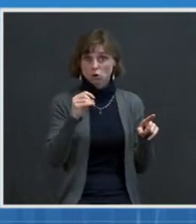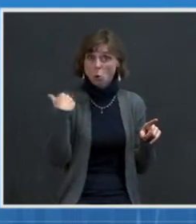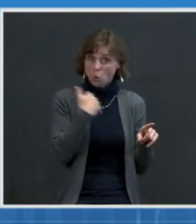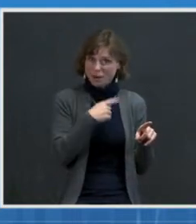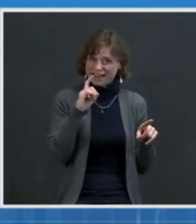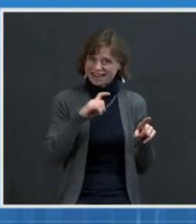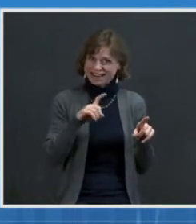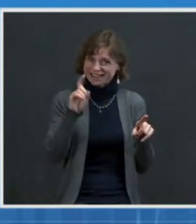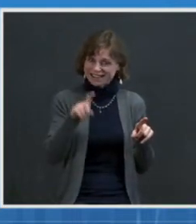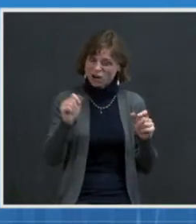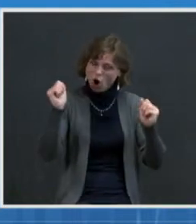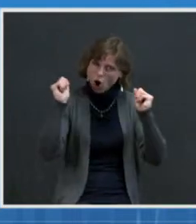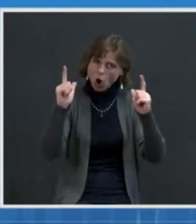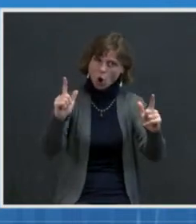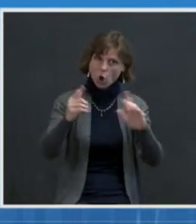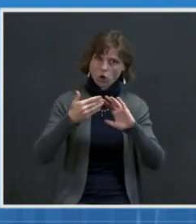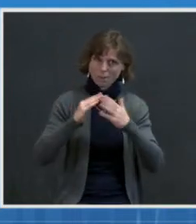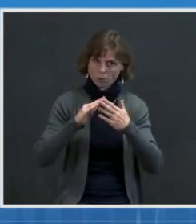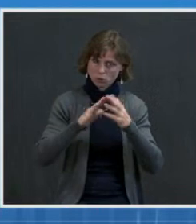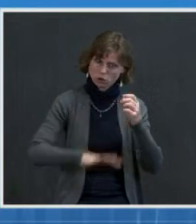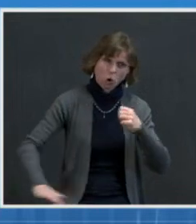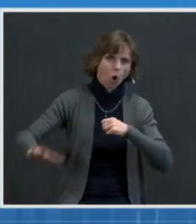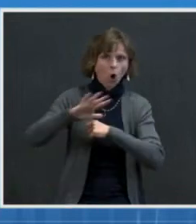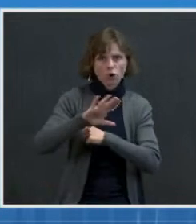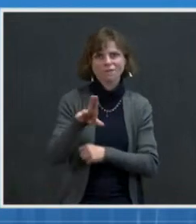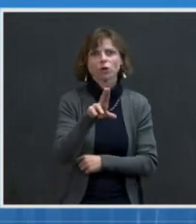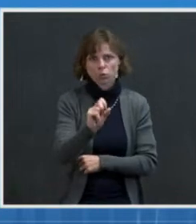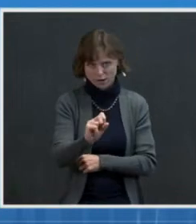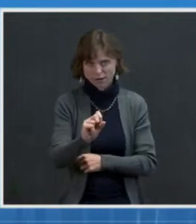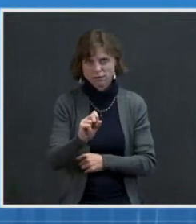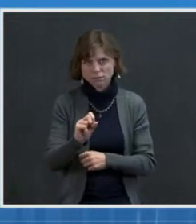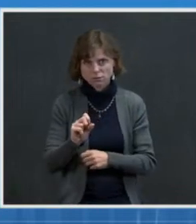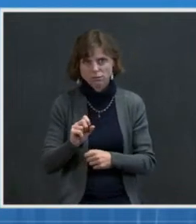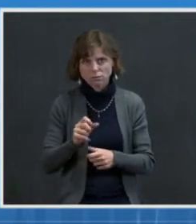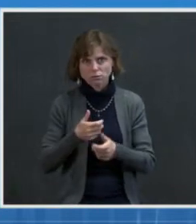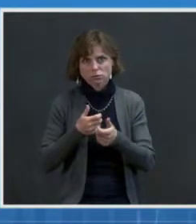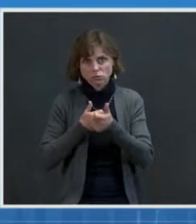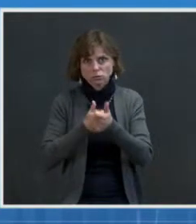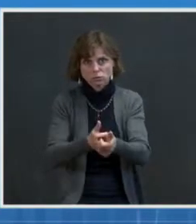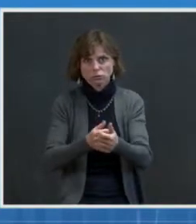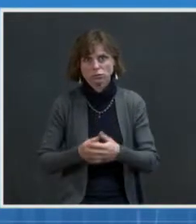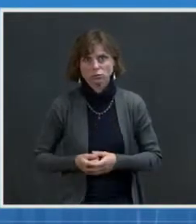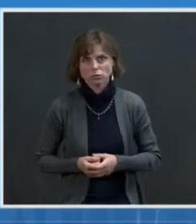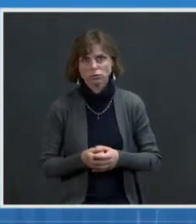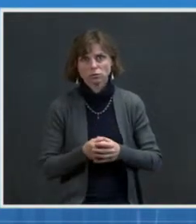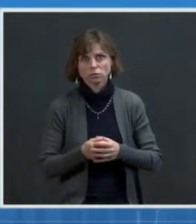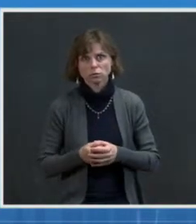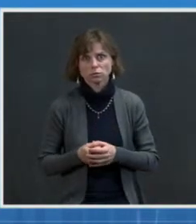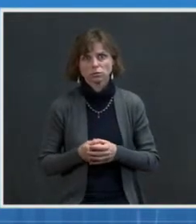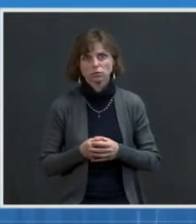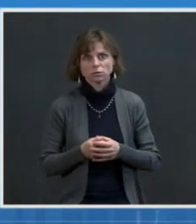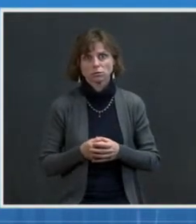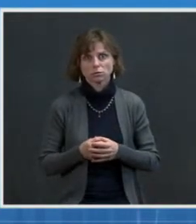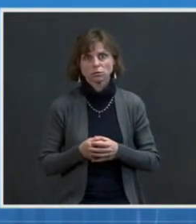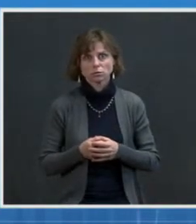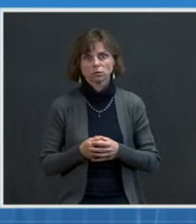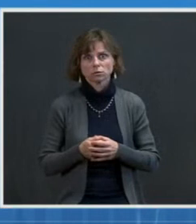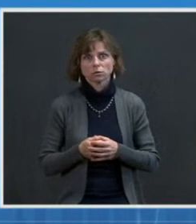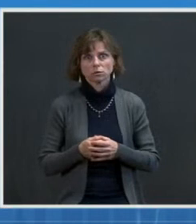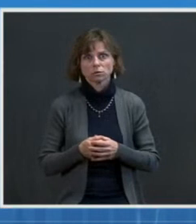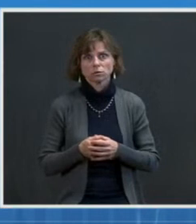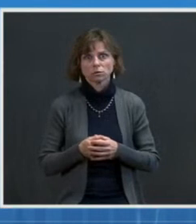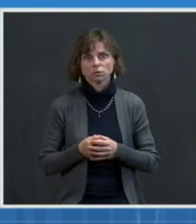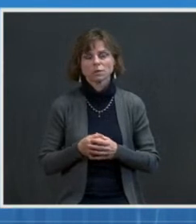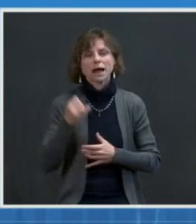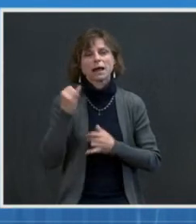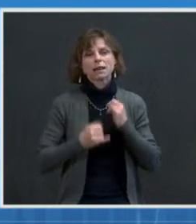across all communities across the country. Thank you. Kevin, let's take another question. All right, last